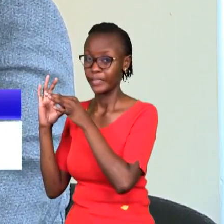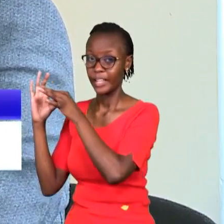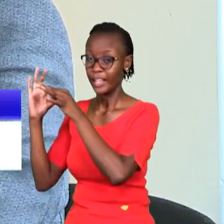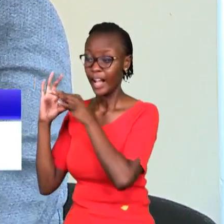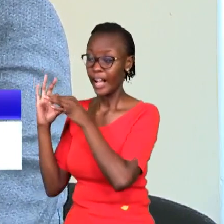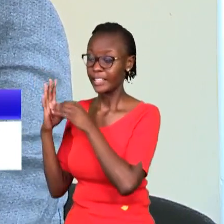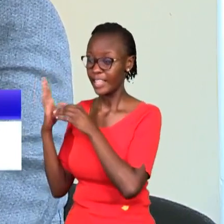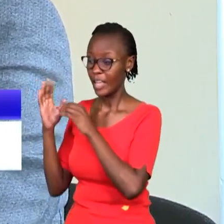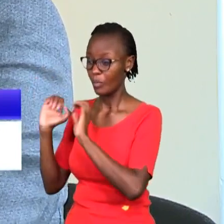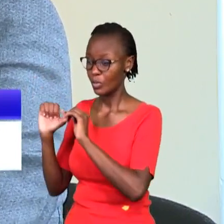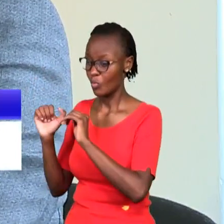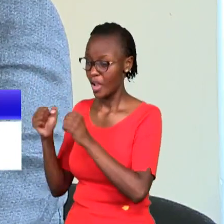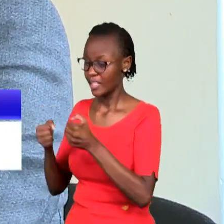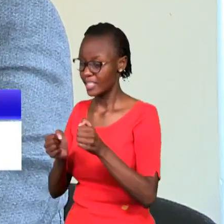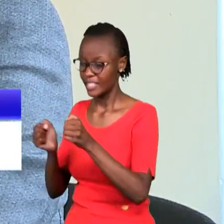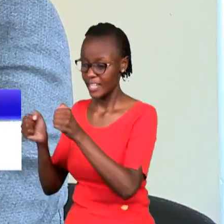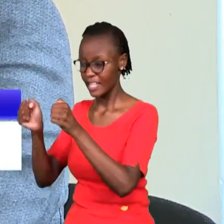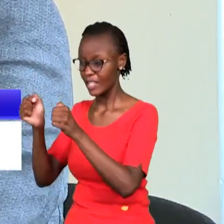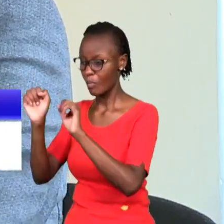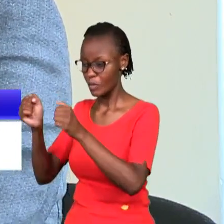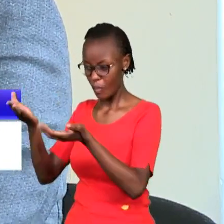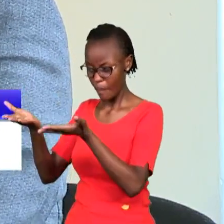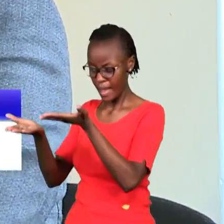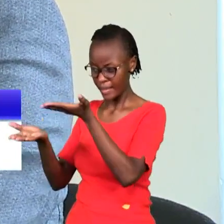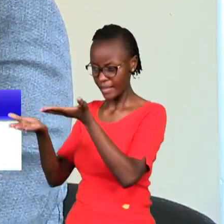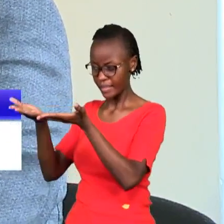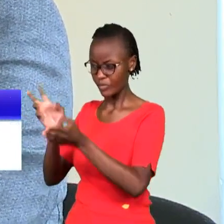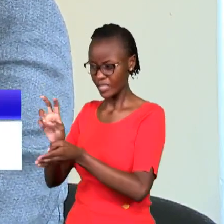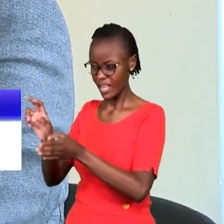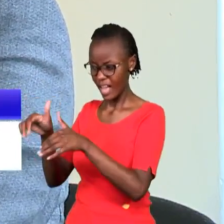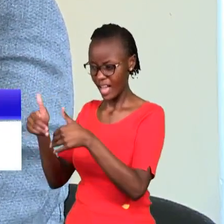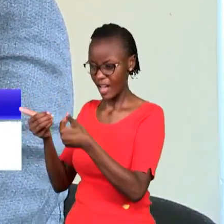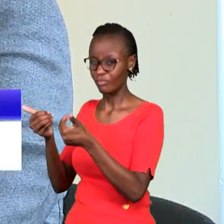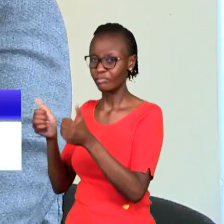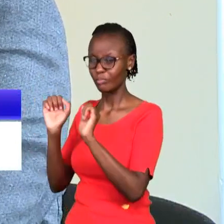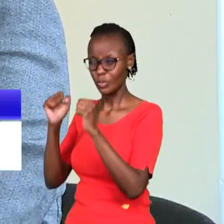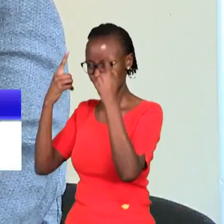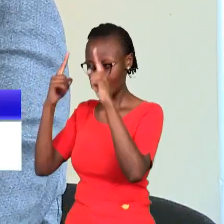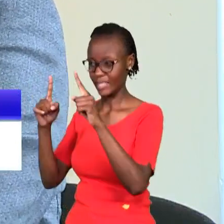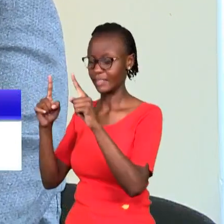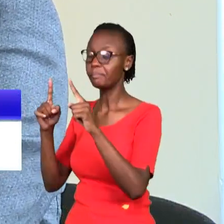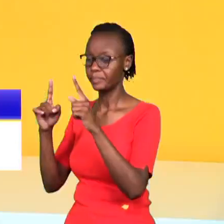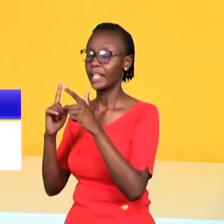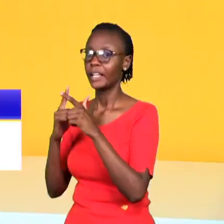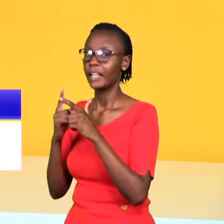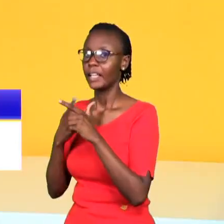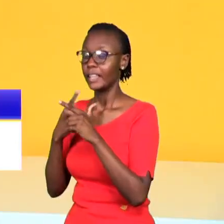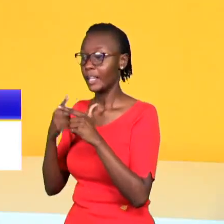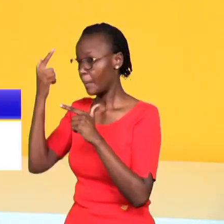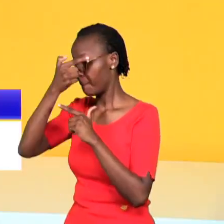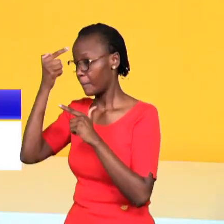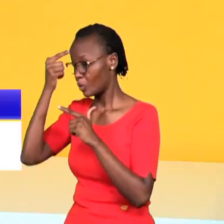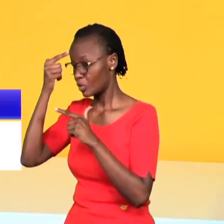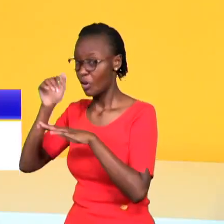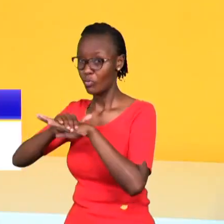Every strategy you do, you actually see it, so to say, next day. So because of the internal